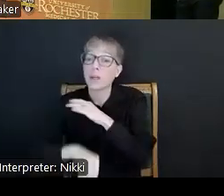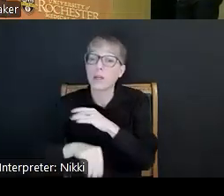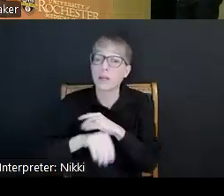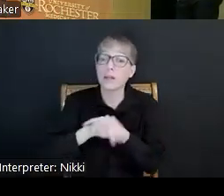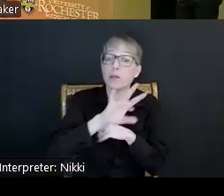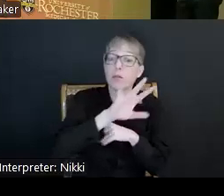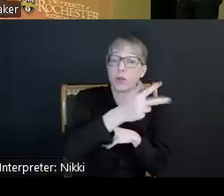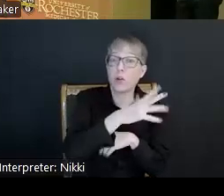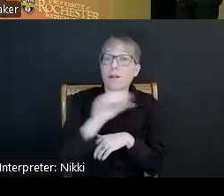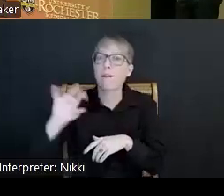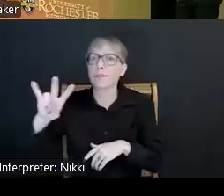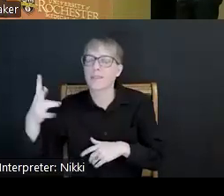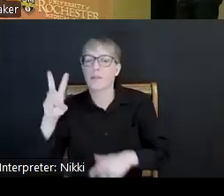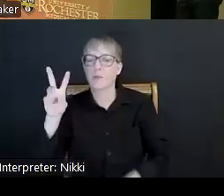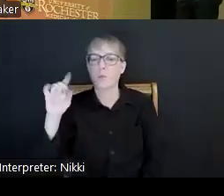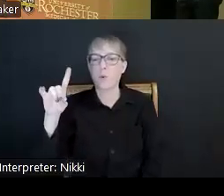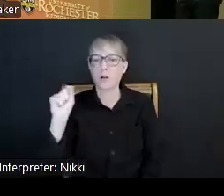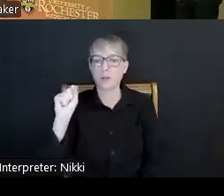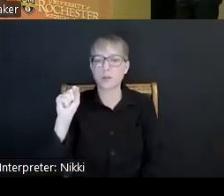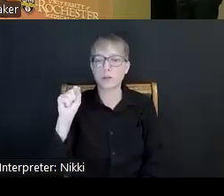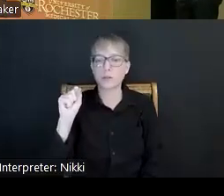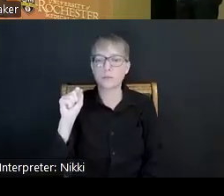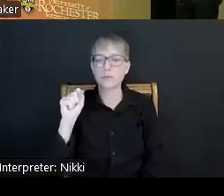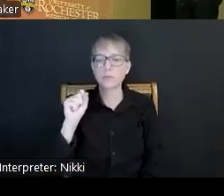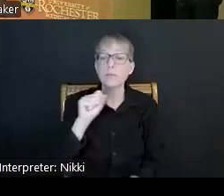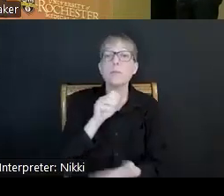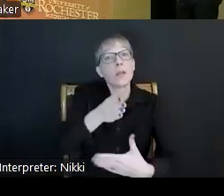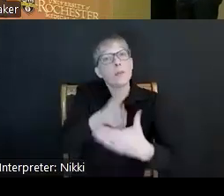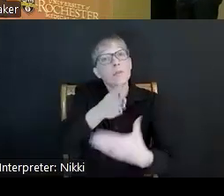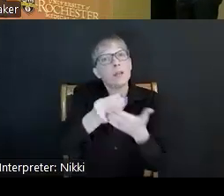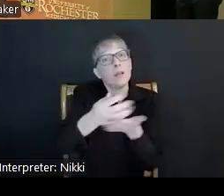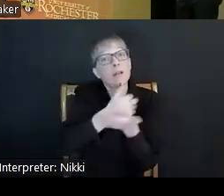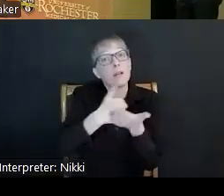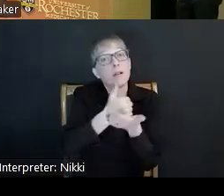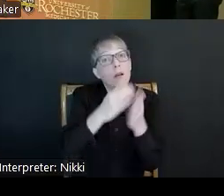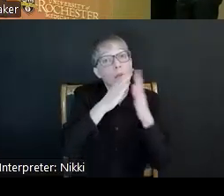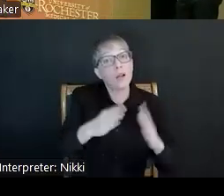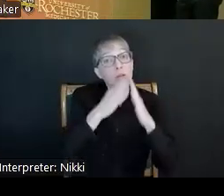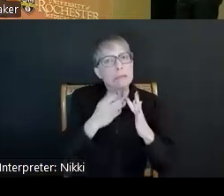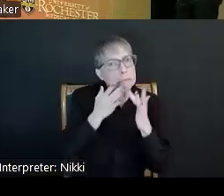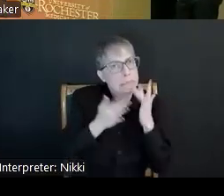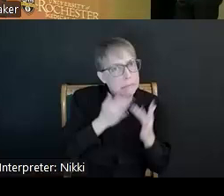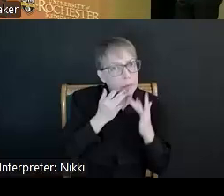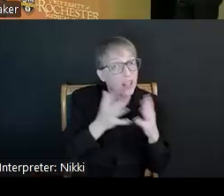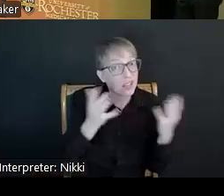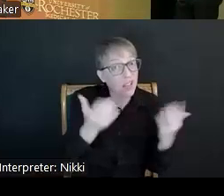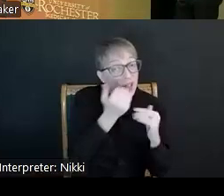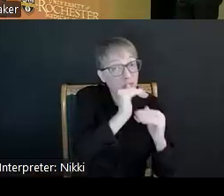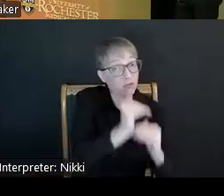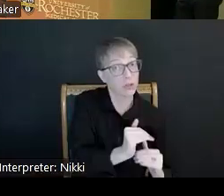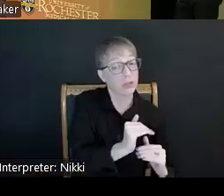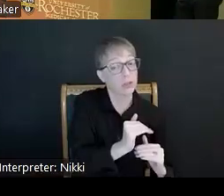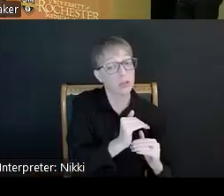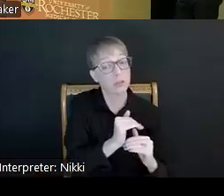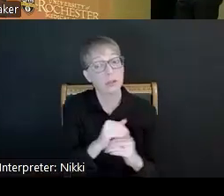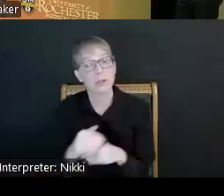them to earn more money, since middle-income housing also is in very limited supply, and most of it is restricted. Present urban renewal